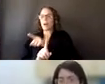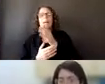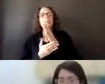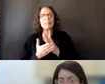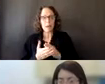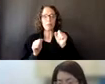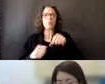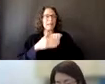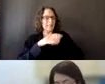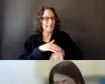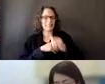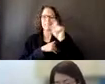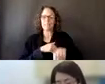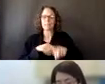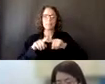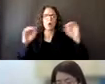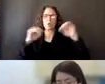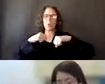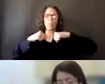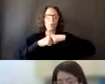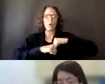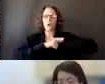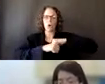stopped by the Mexican,